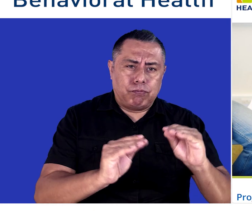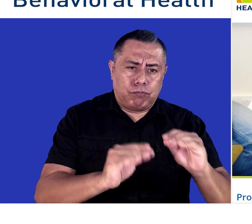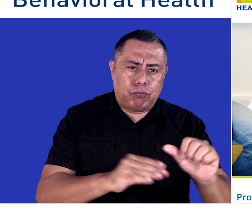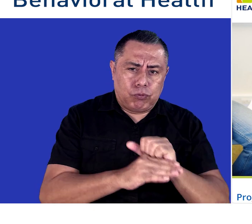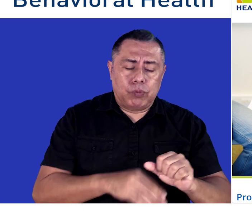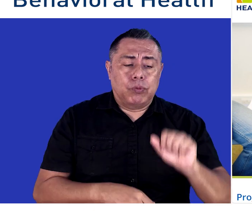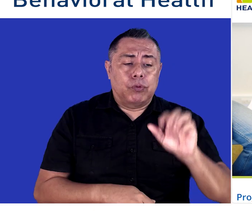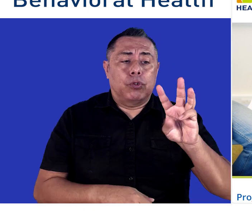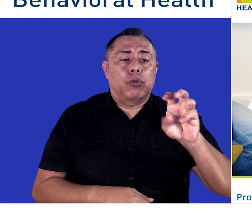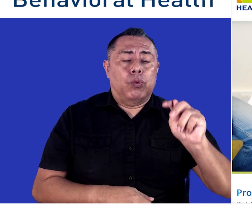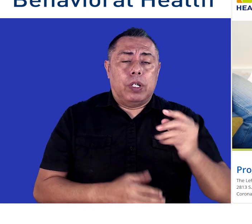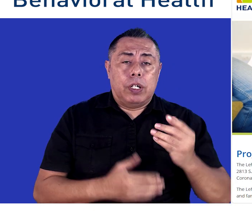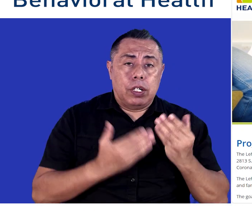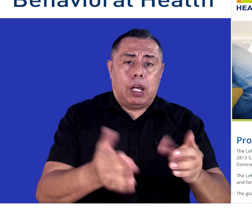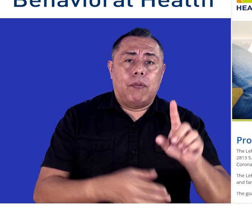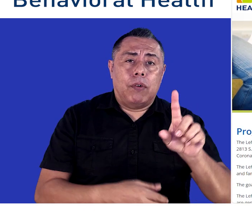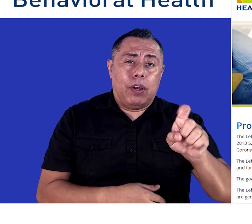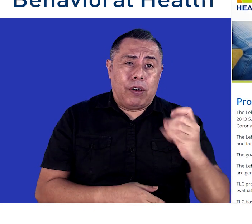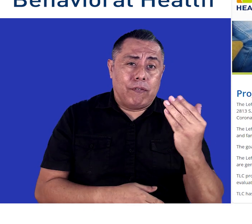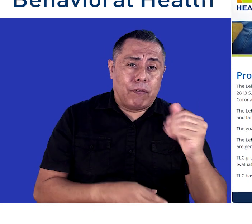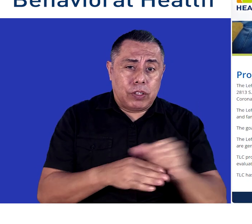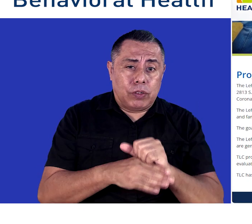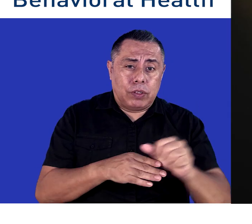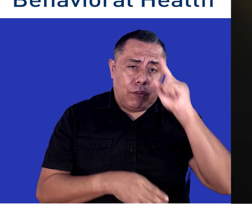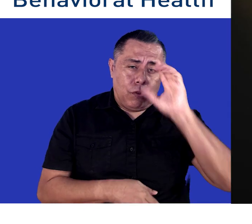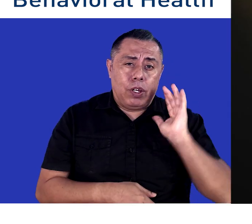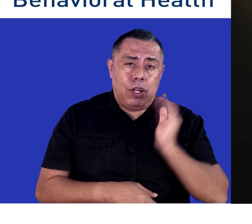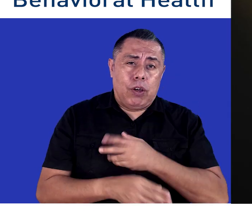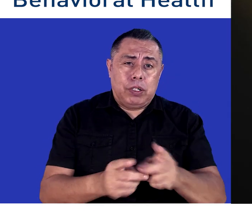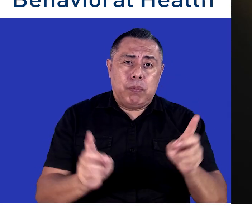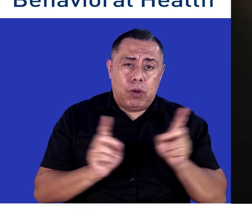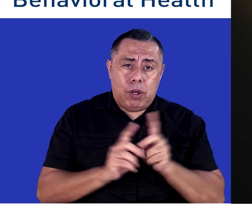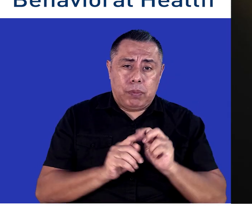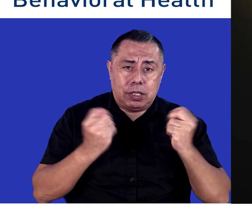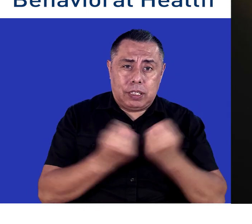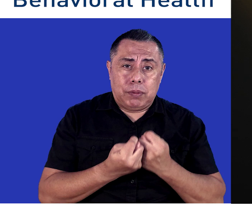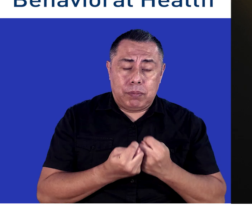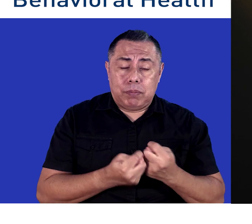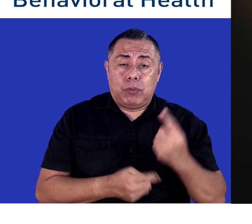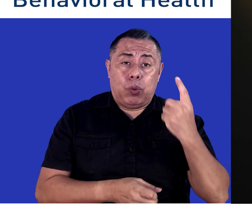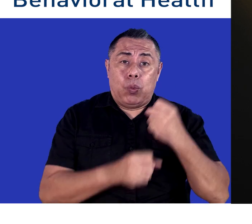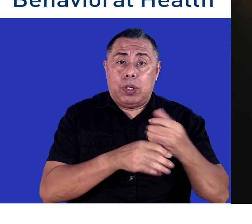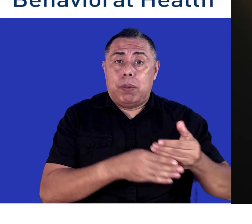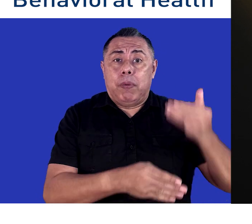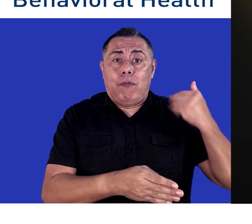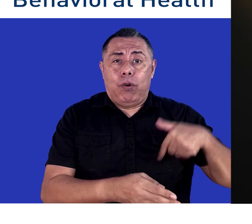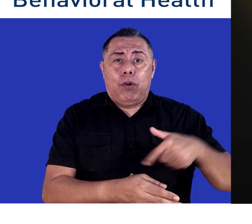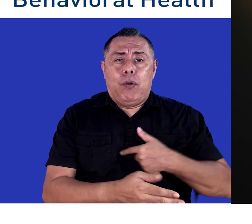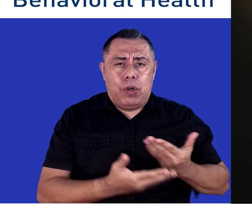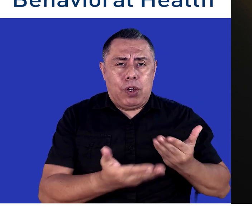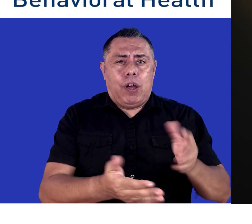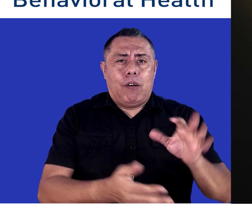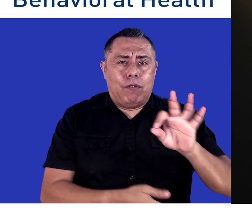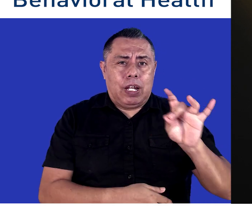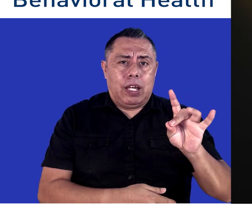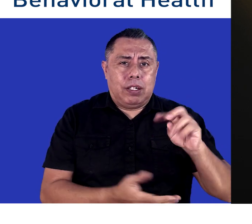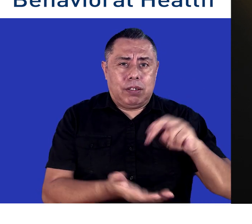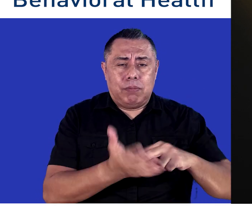offered 158 trainings for our greater department team, an increase from the 98 trainings delivered the previous